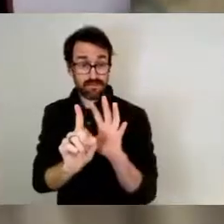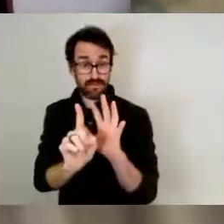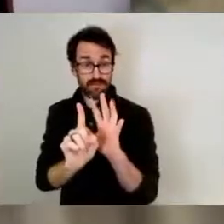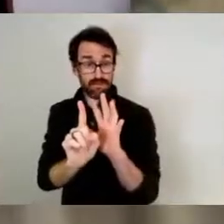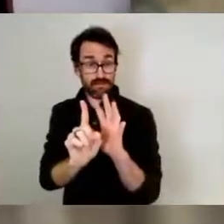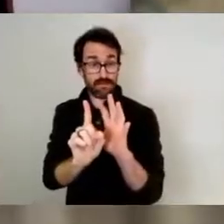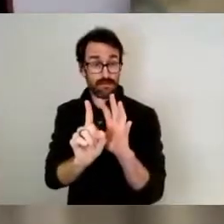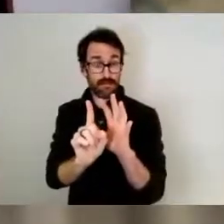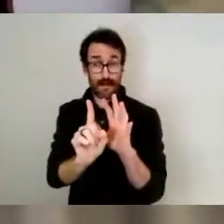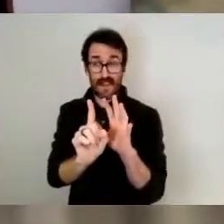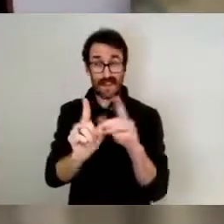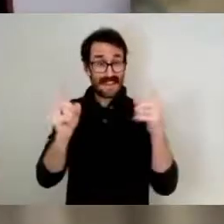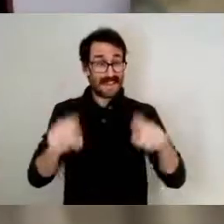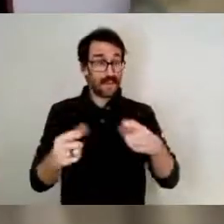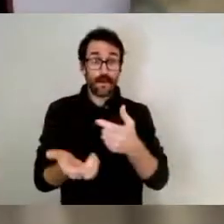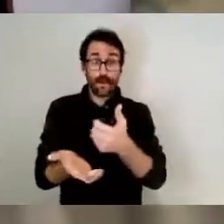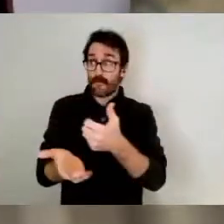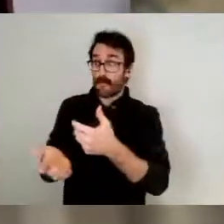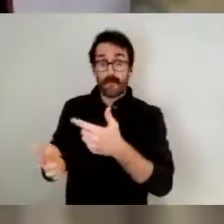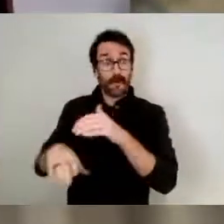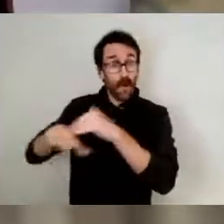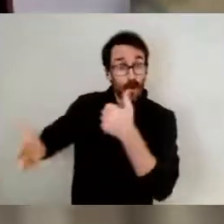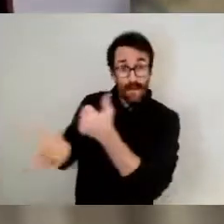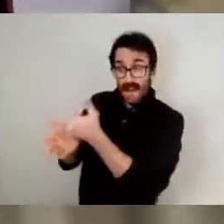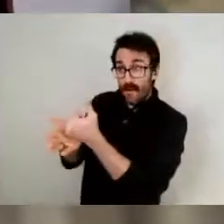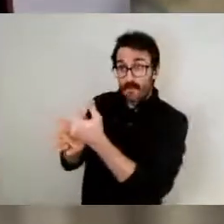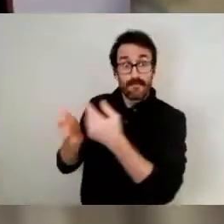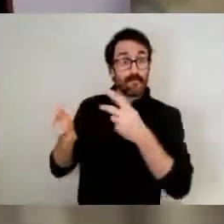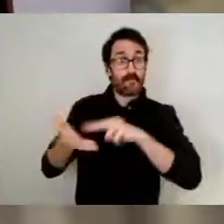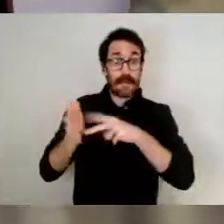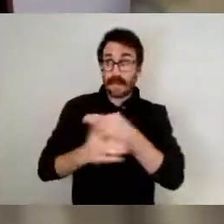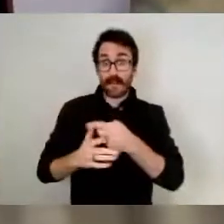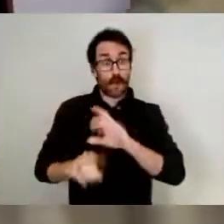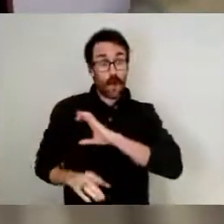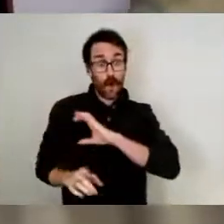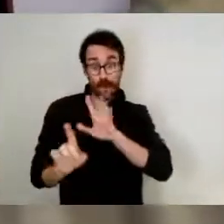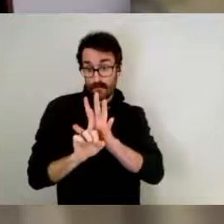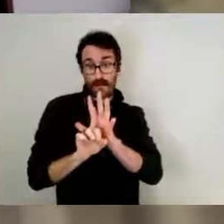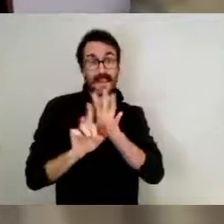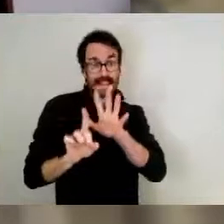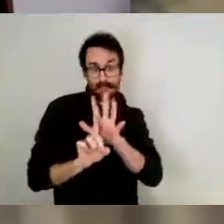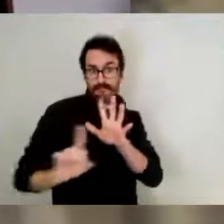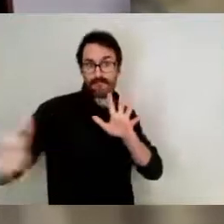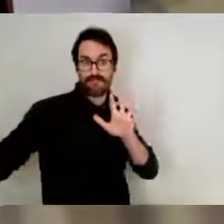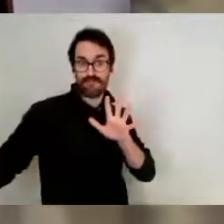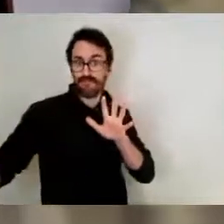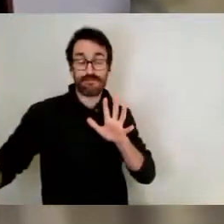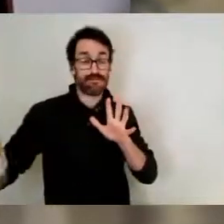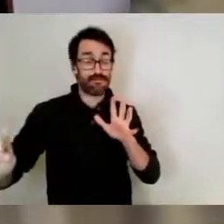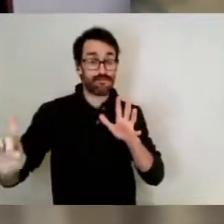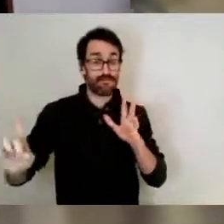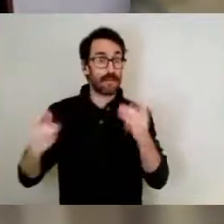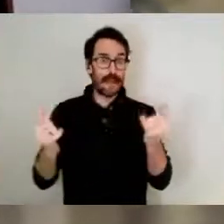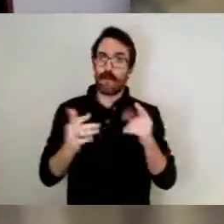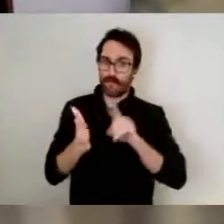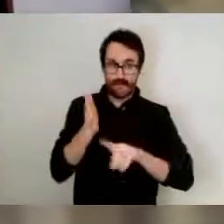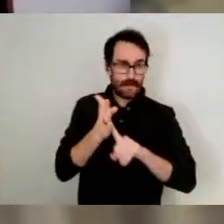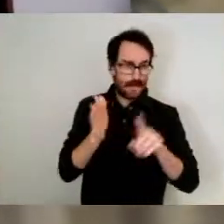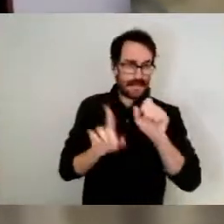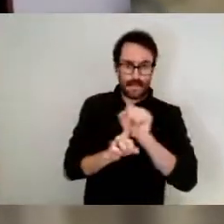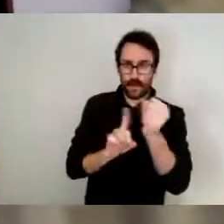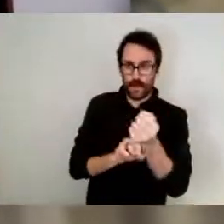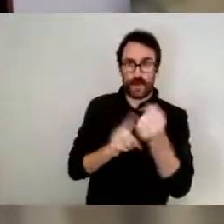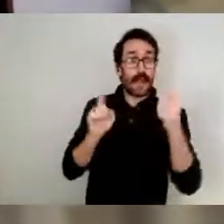The chief did actually make the statements and give examples of the challenges our officers are seeing out there on a